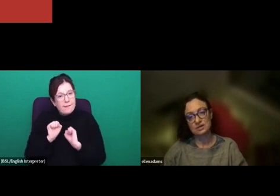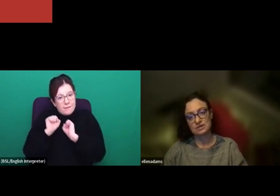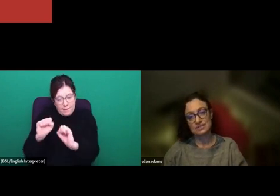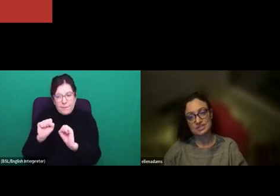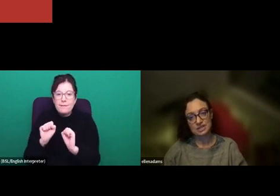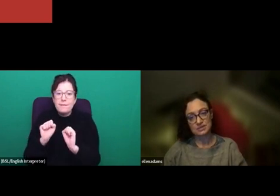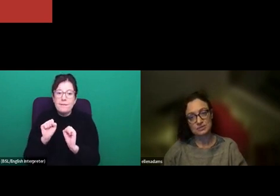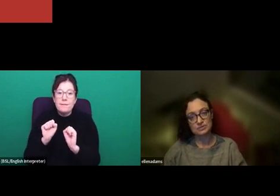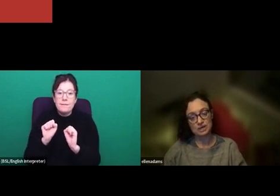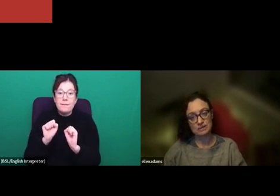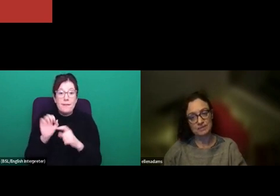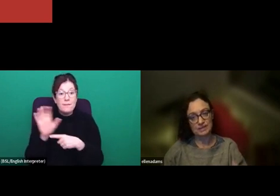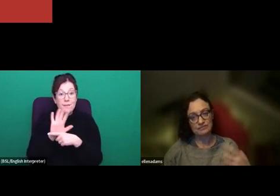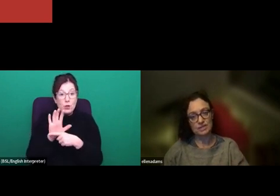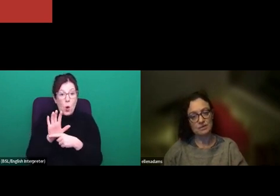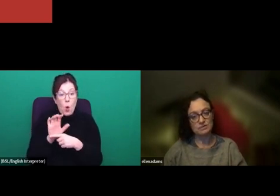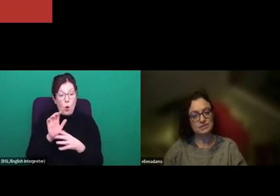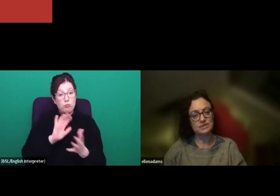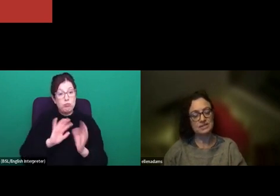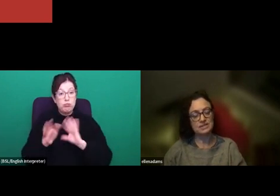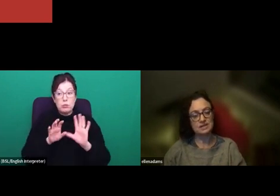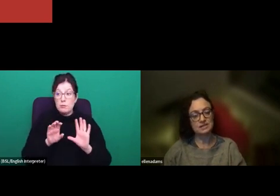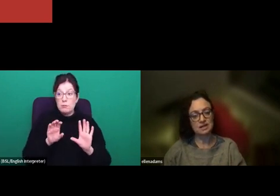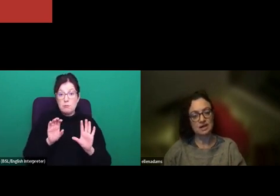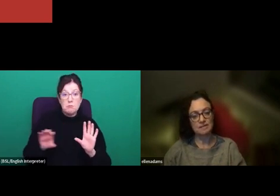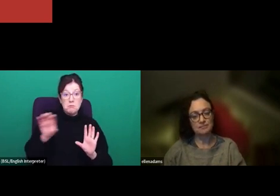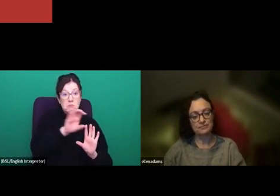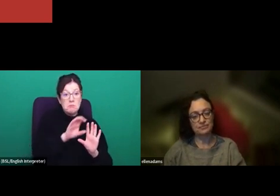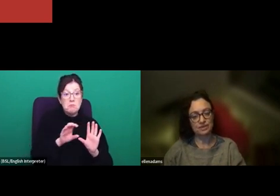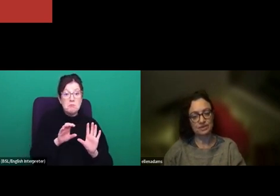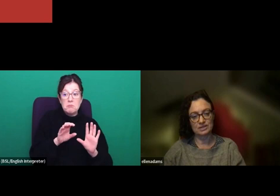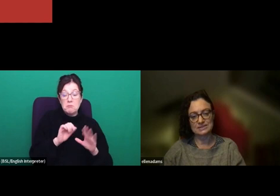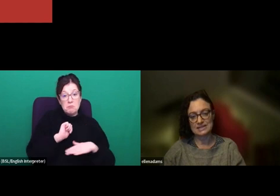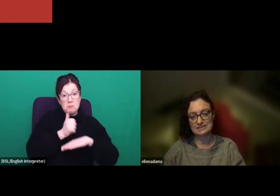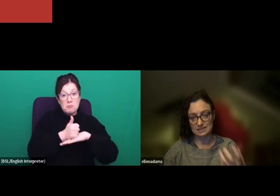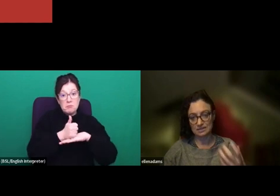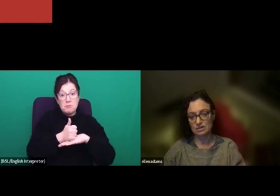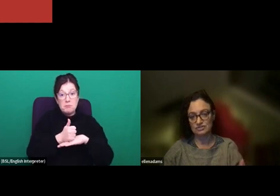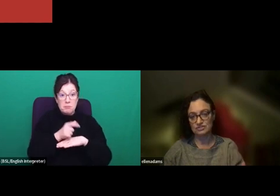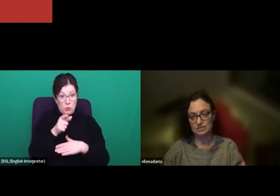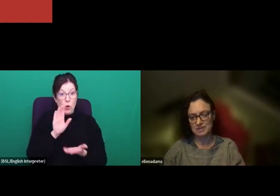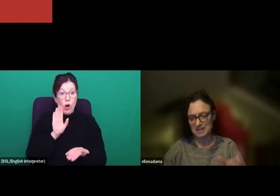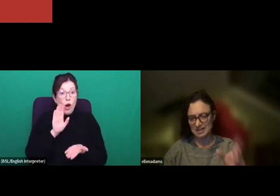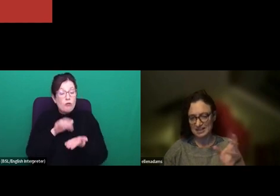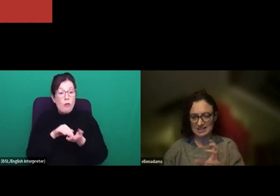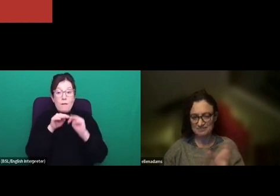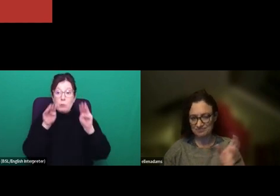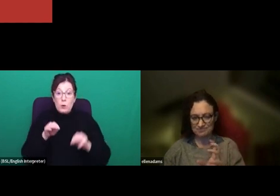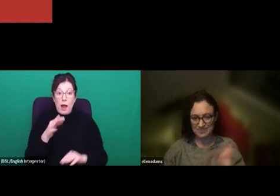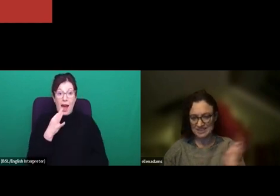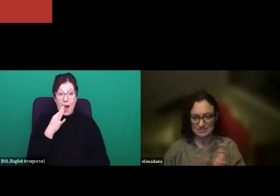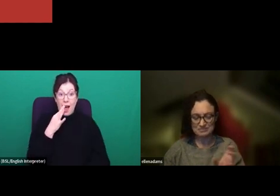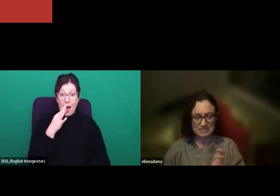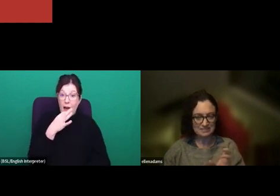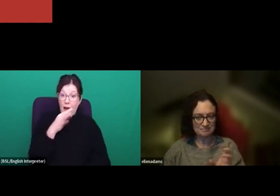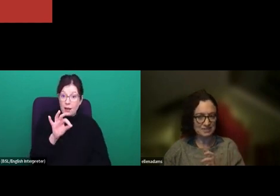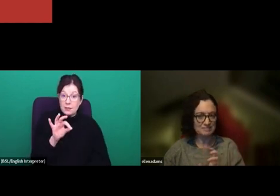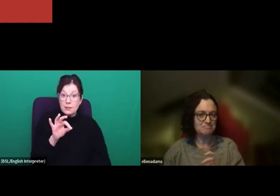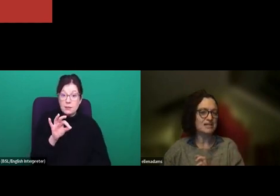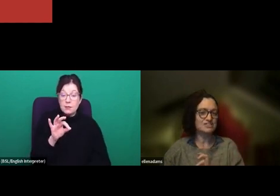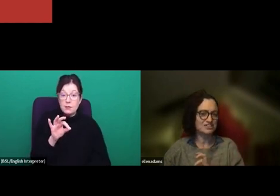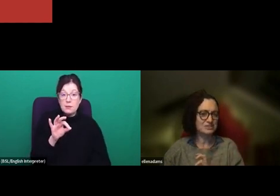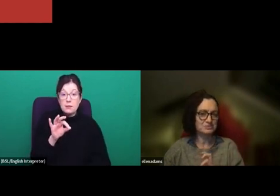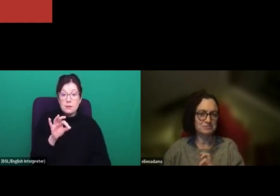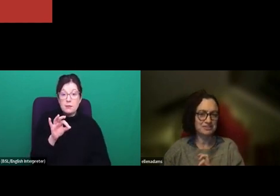BSL videos. And if you go to the frontline desk and ask for them, inevitably